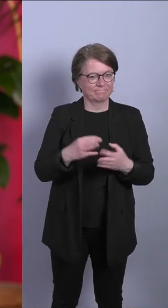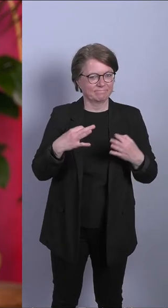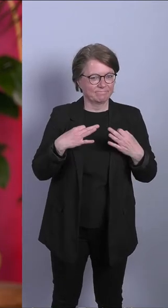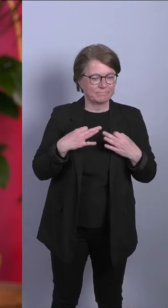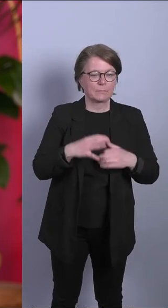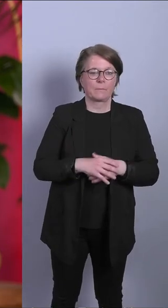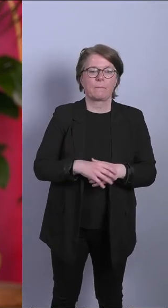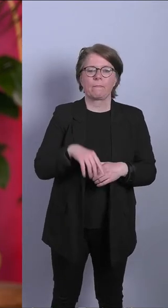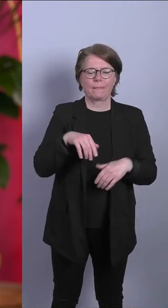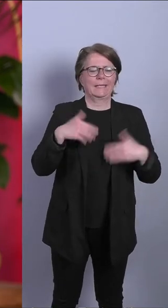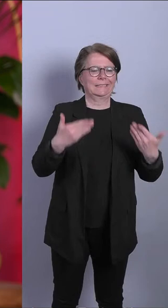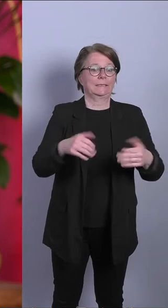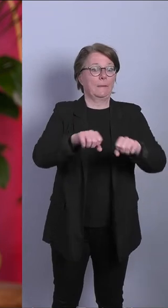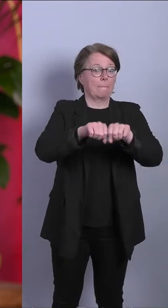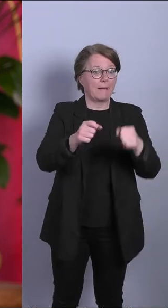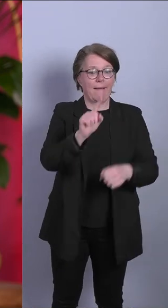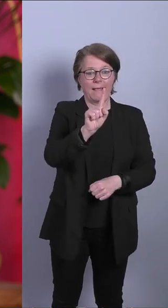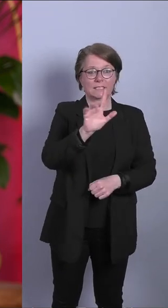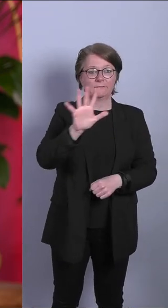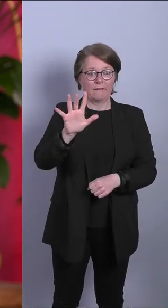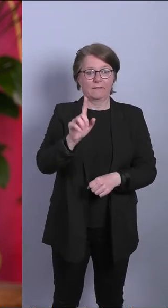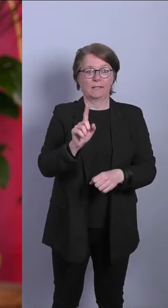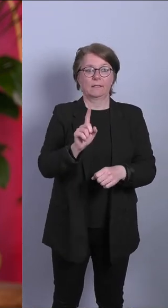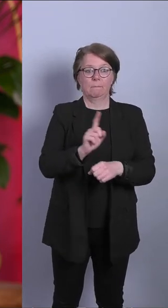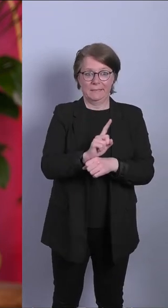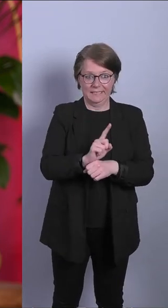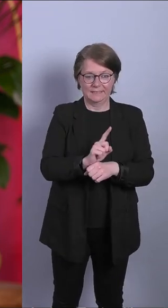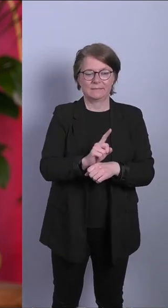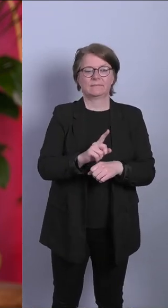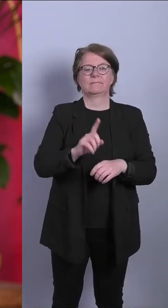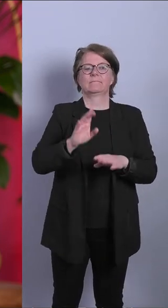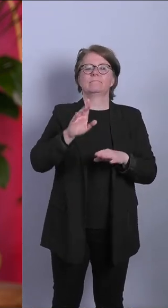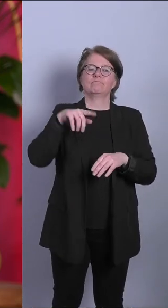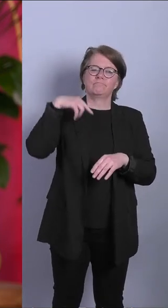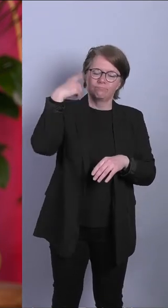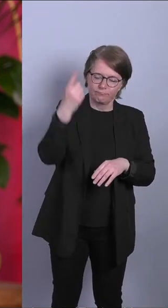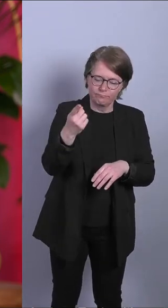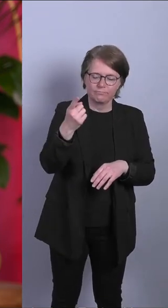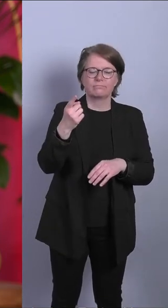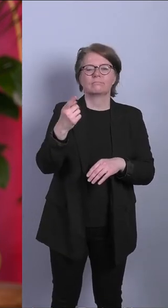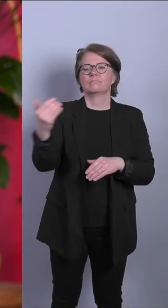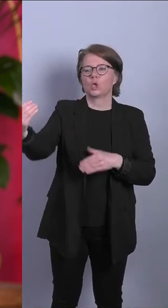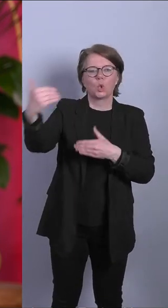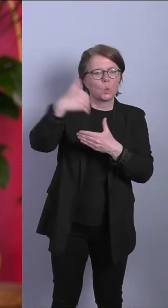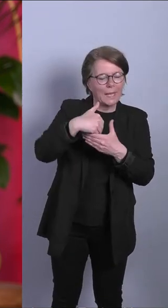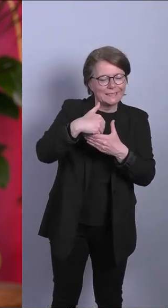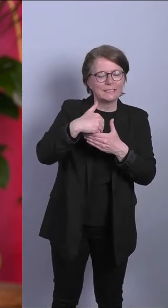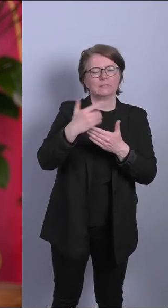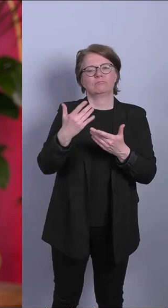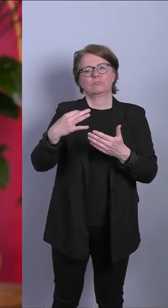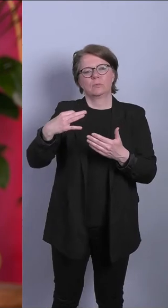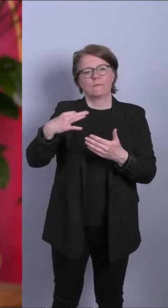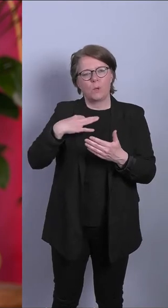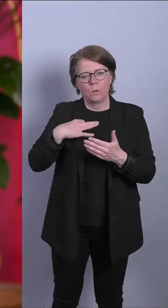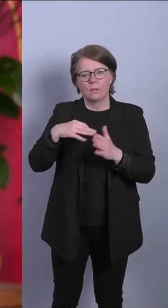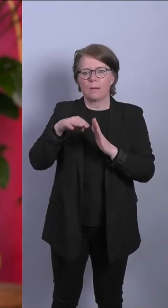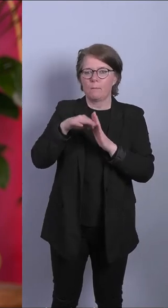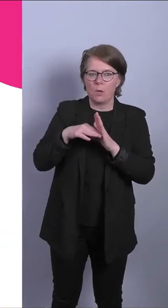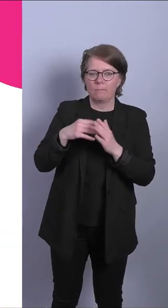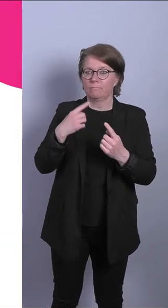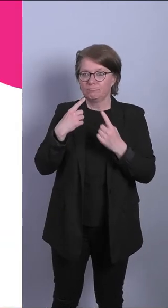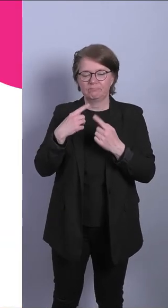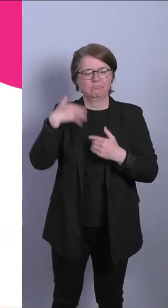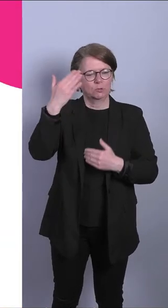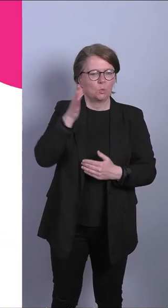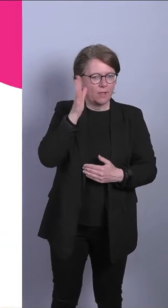15 minutes and then we'll talk to great people about the volunteer program and what you get to do during